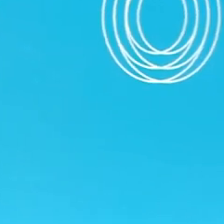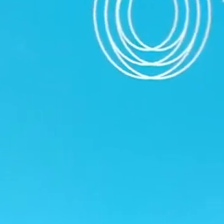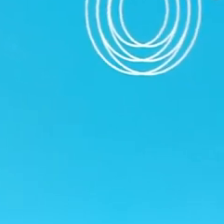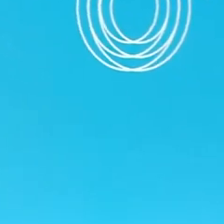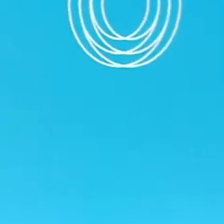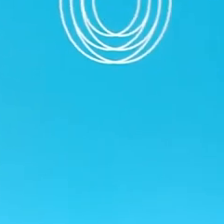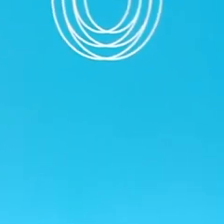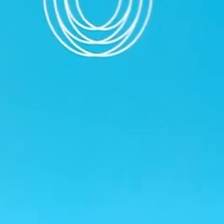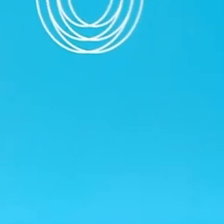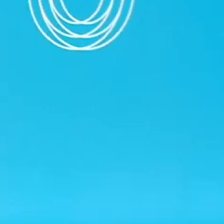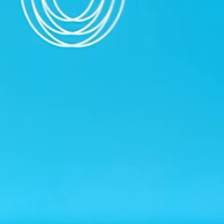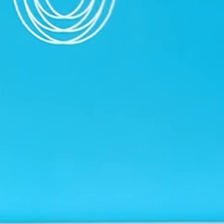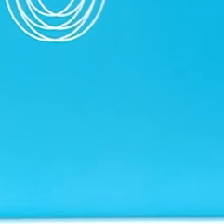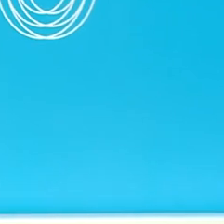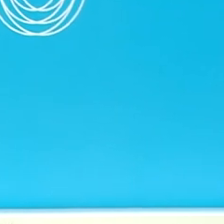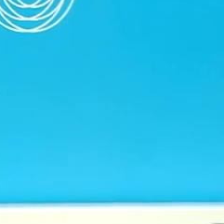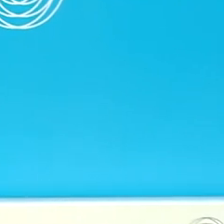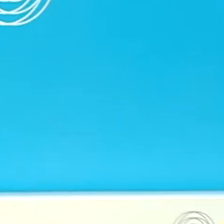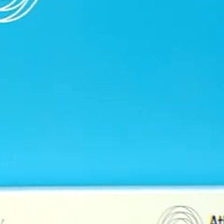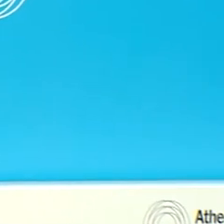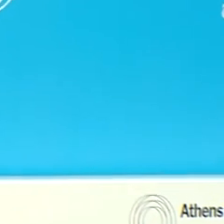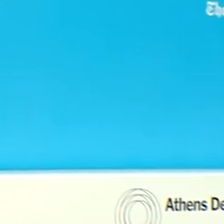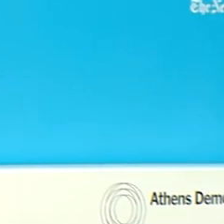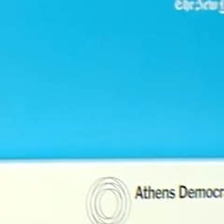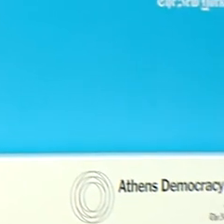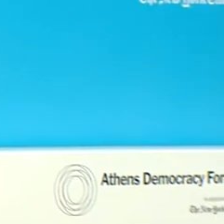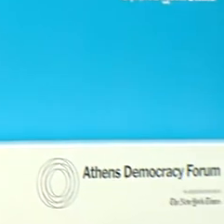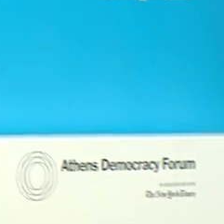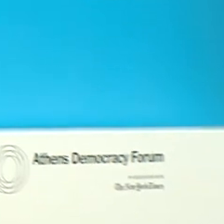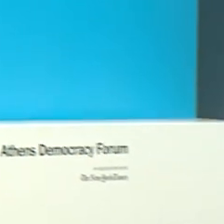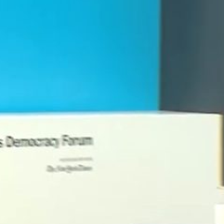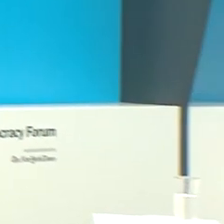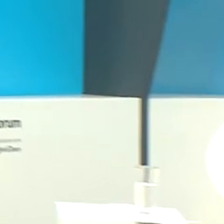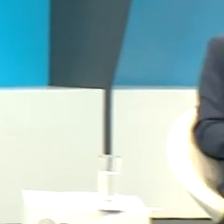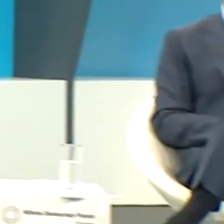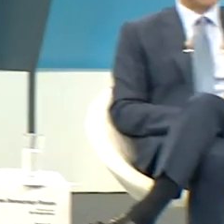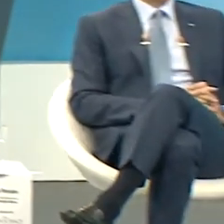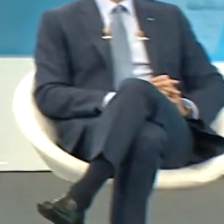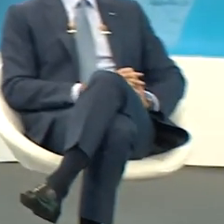Steven Erlanger, Chief Diplomatic Correspondent of the New York Times.